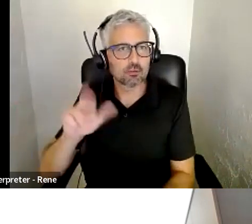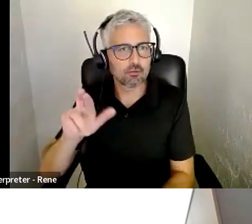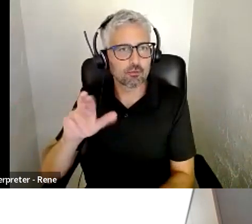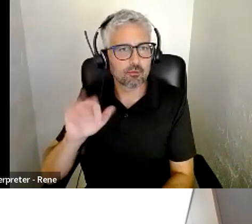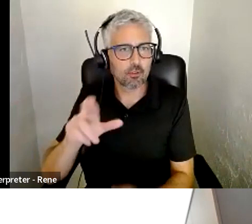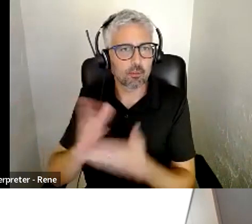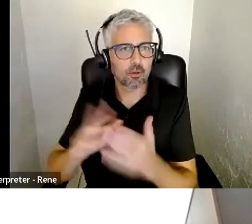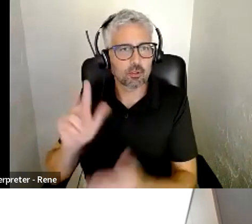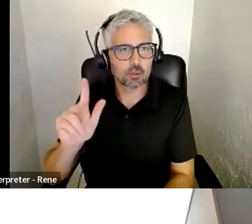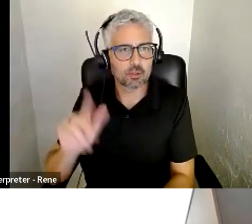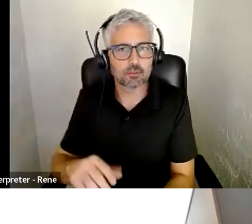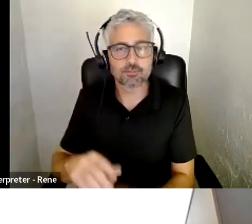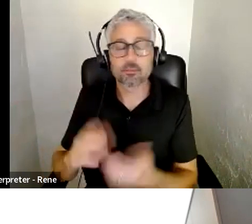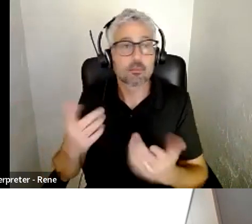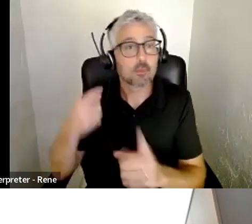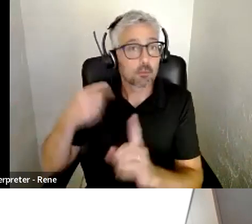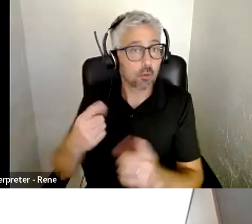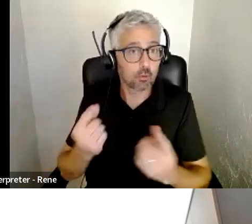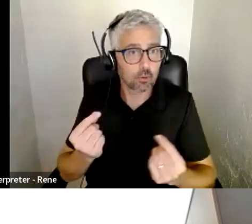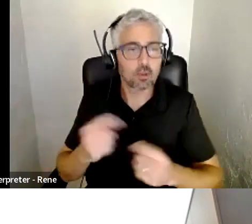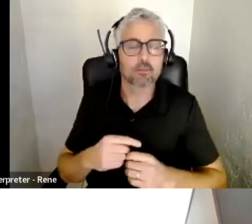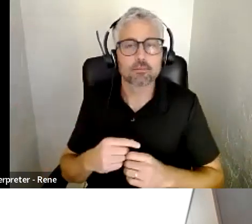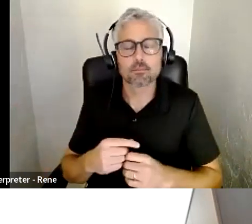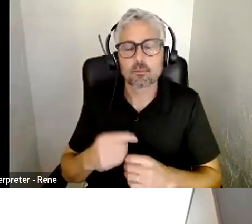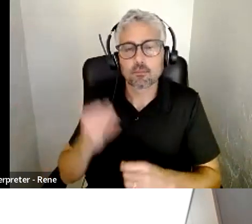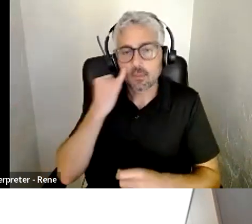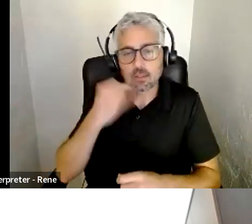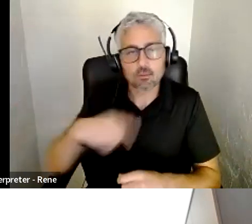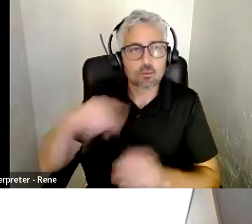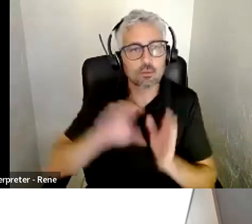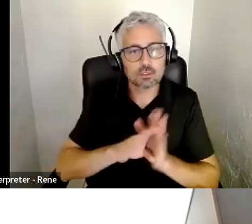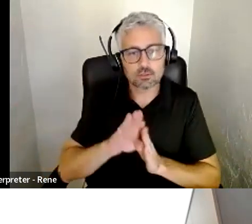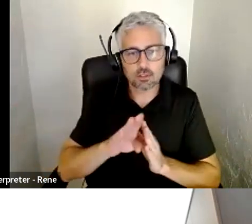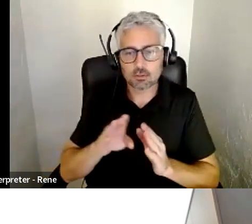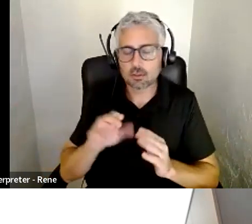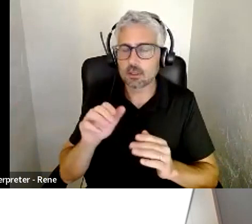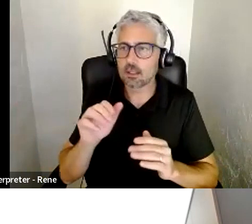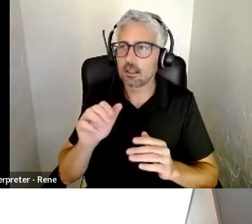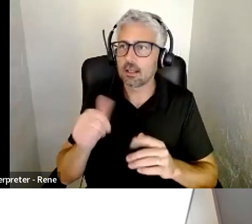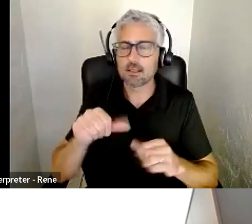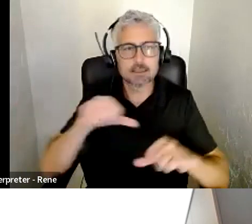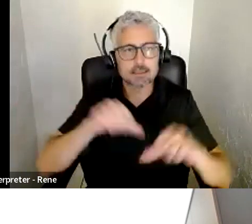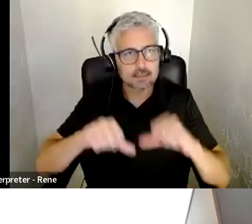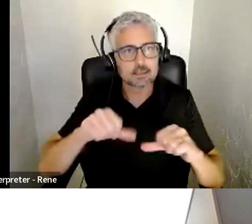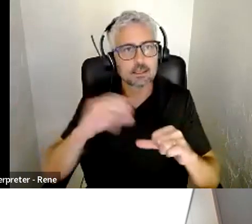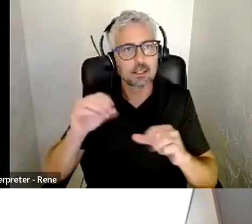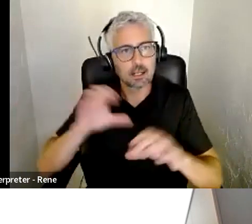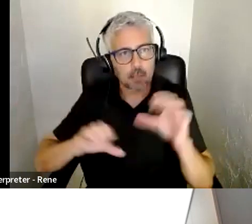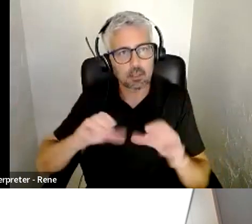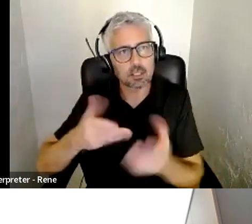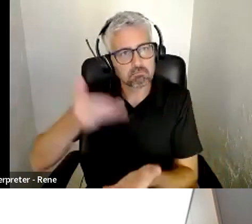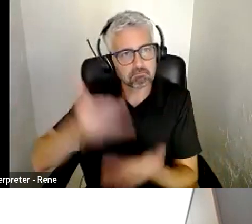that mean? Well, if we were to simply come up with a scientifically and chemically valid